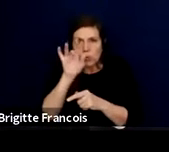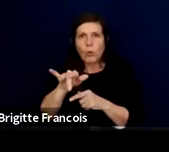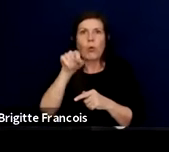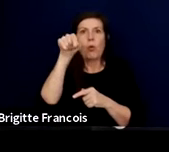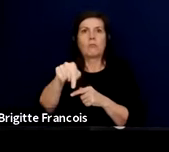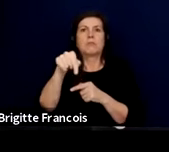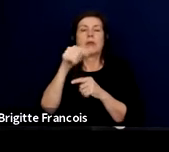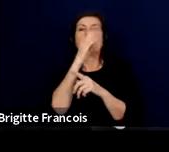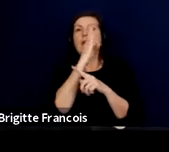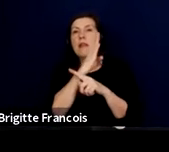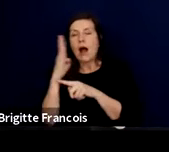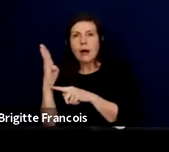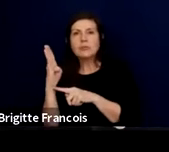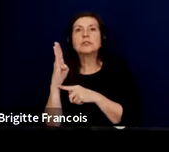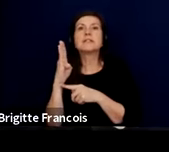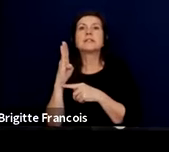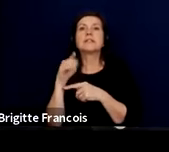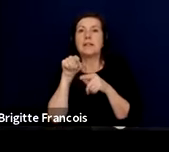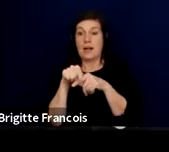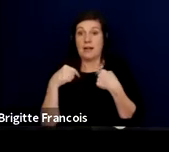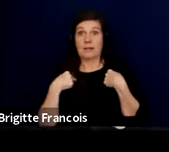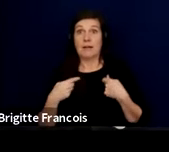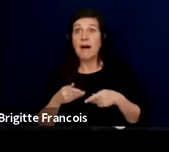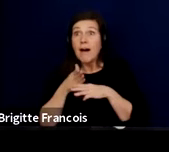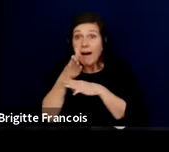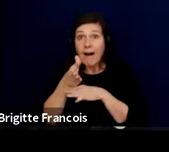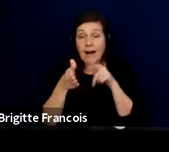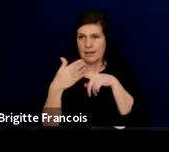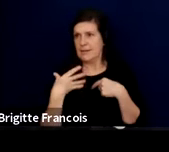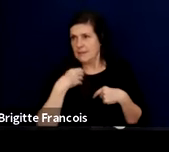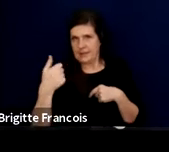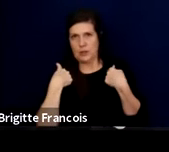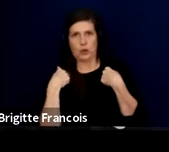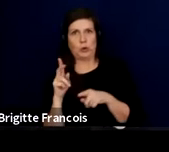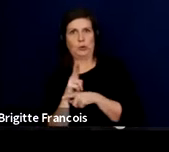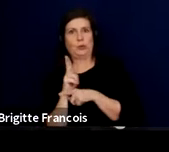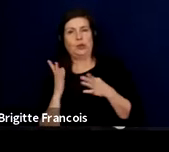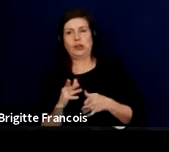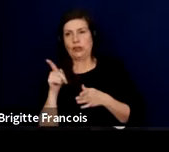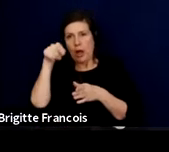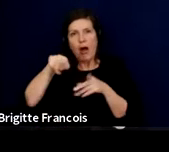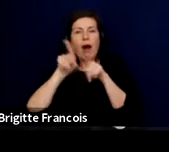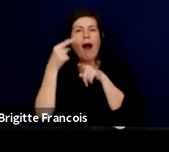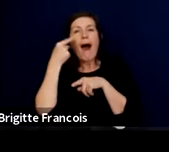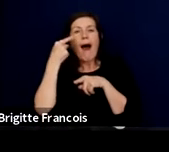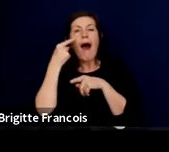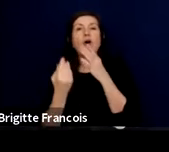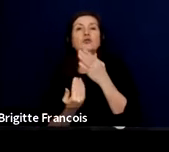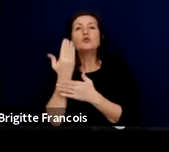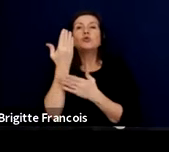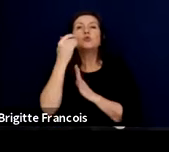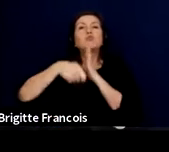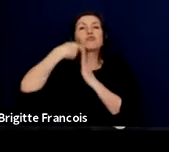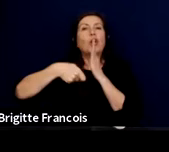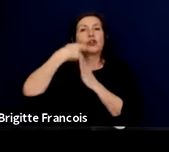users that could be involved in projects, new projects. So it's like a meeting point